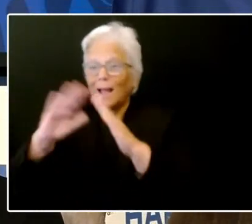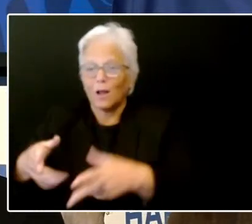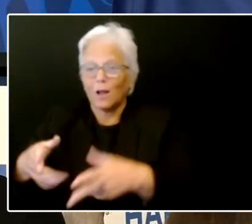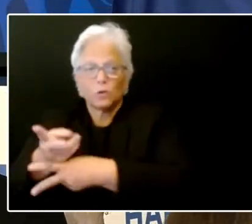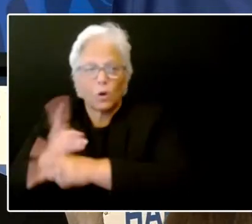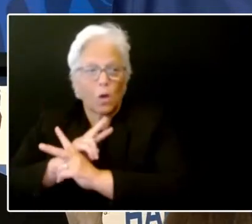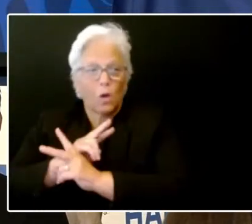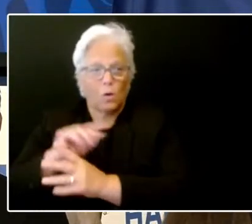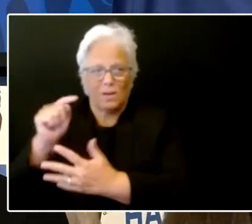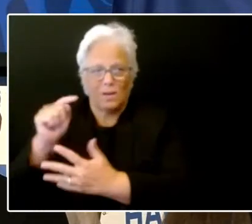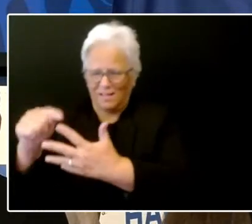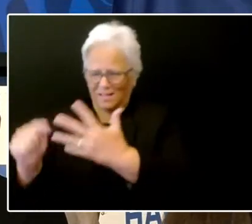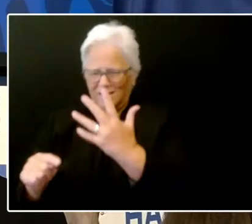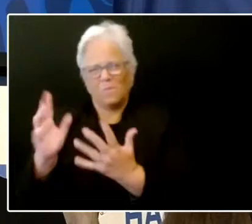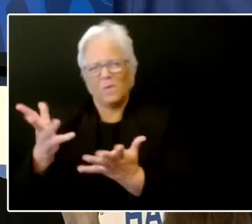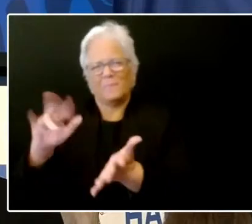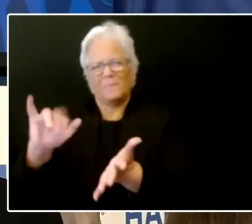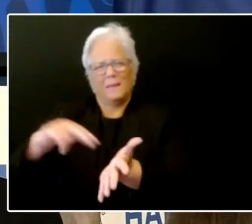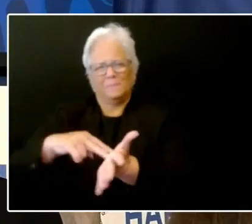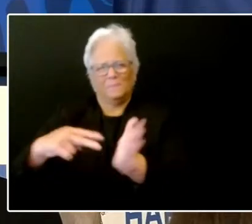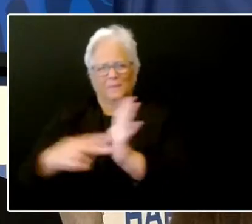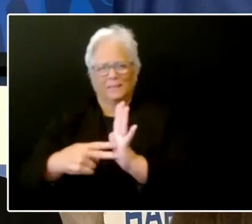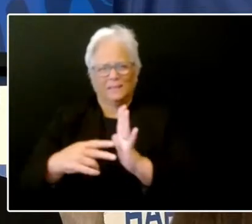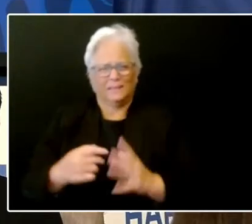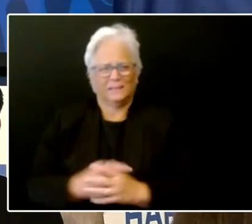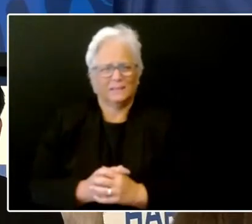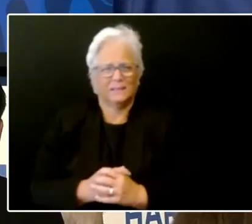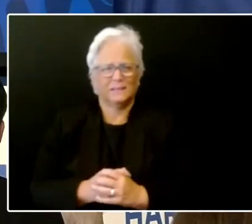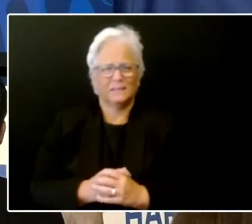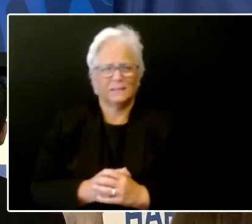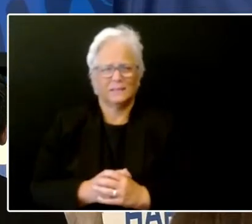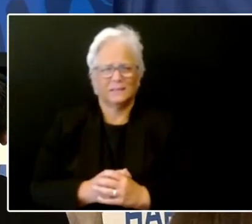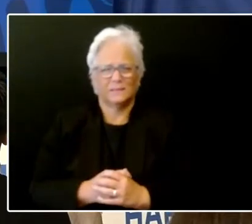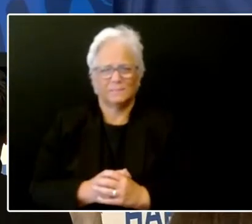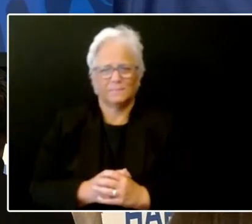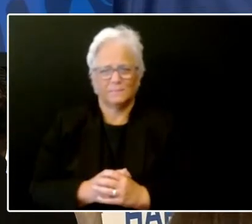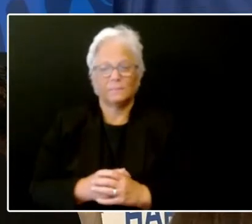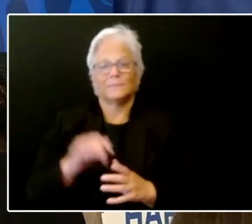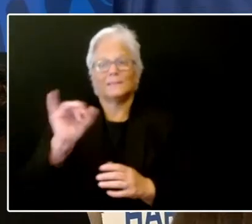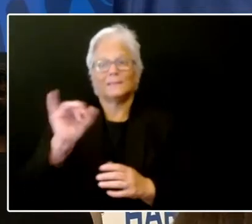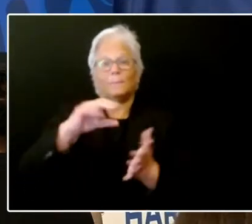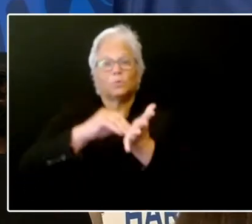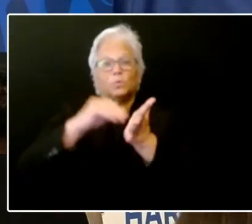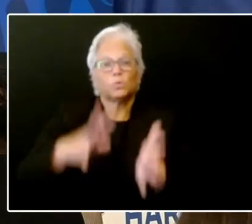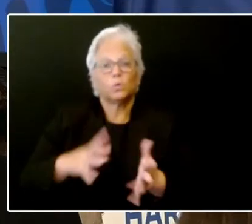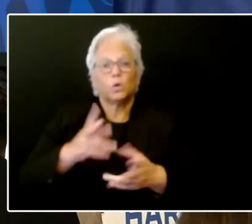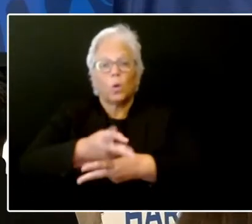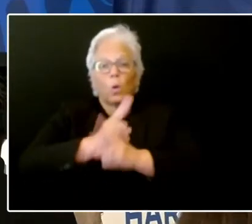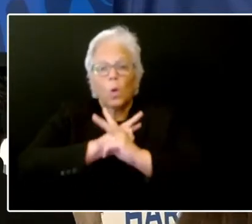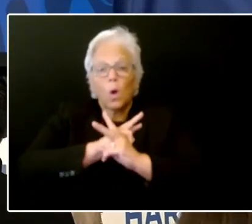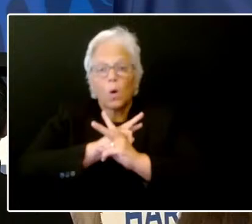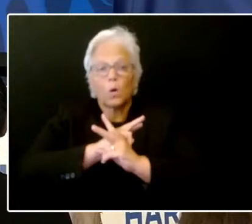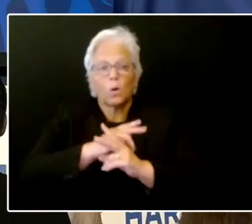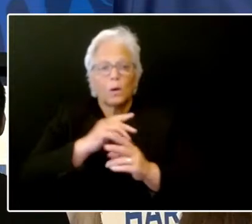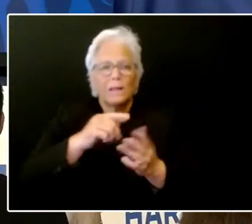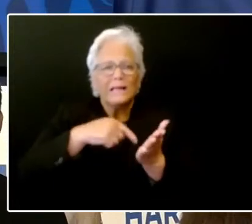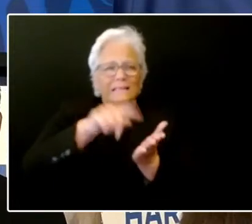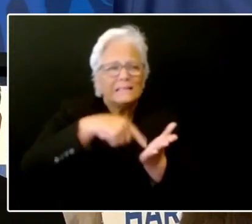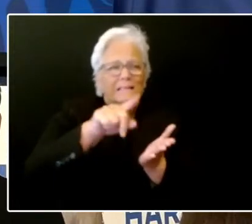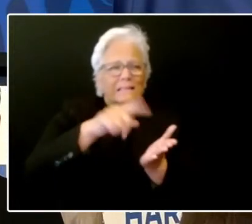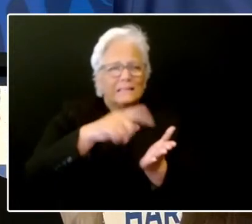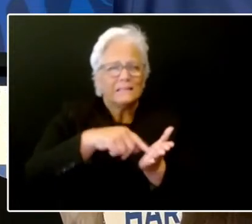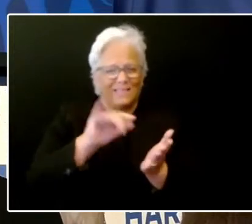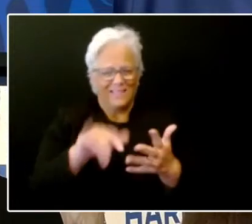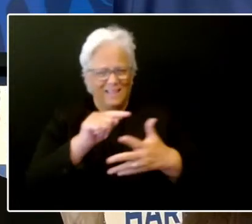our public servants, including teachers, nurses, firefighters. On the other hand, we have forgiven